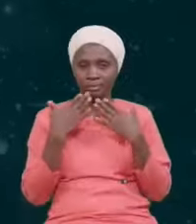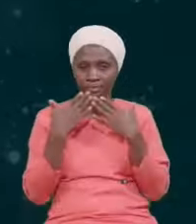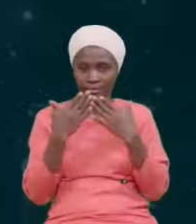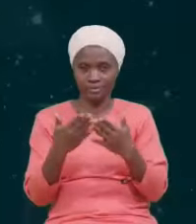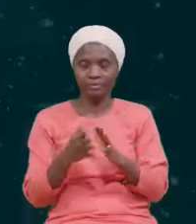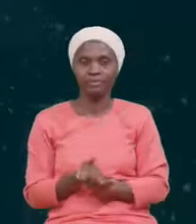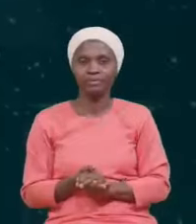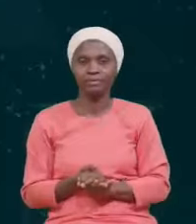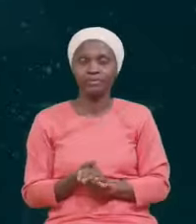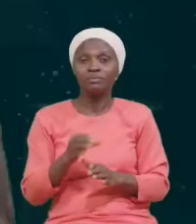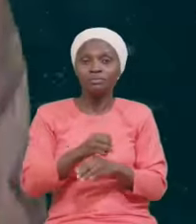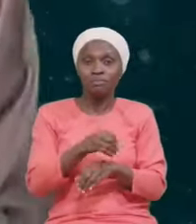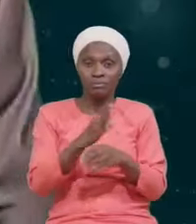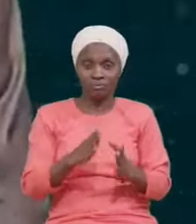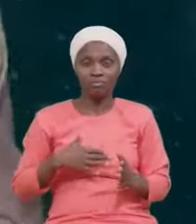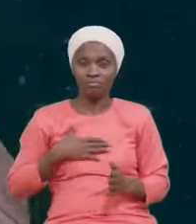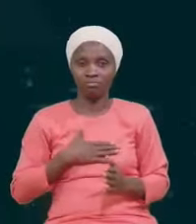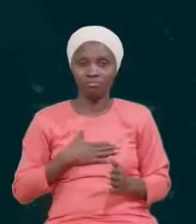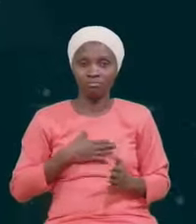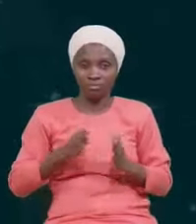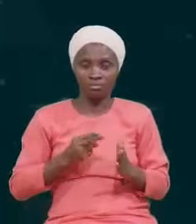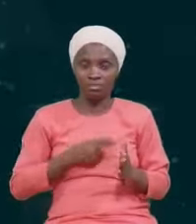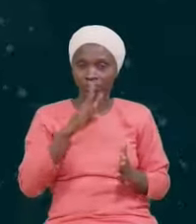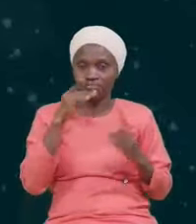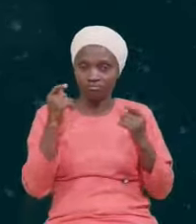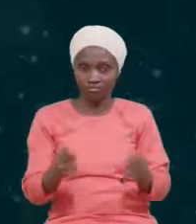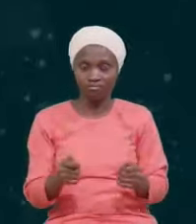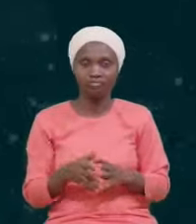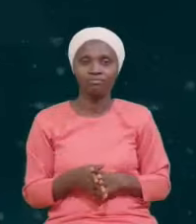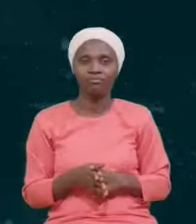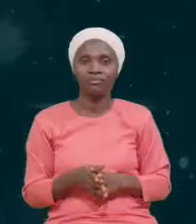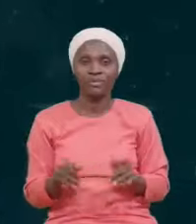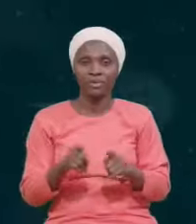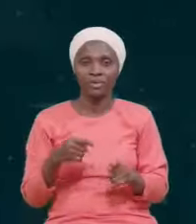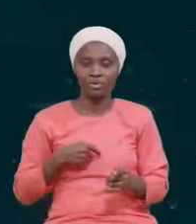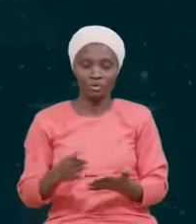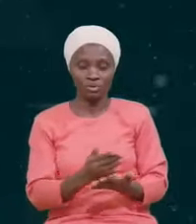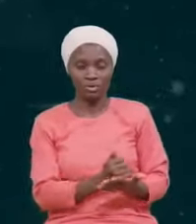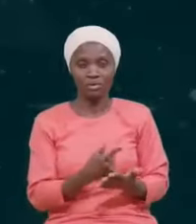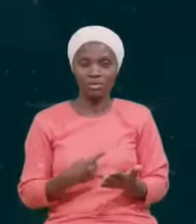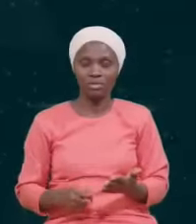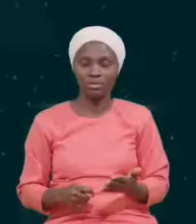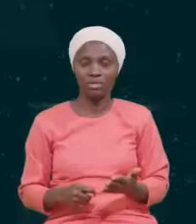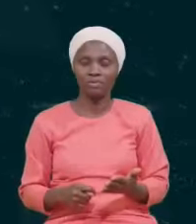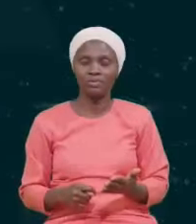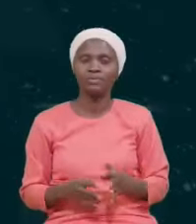And counselors, please, let's be quick as we collect the details